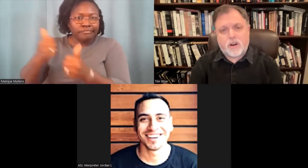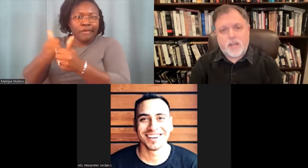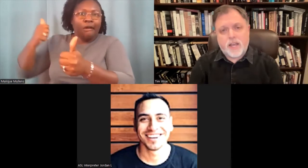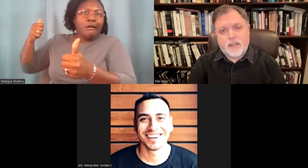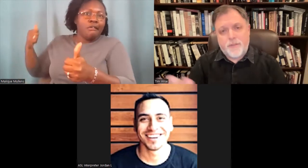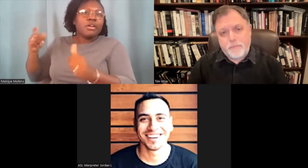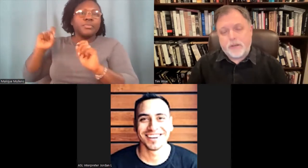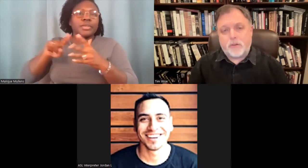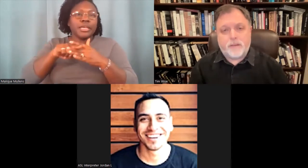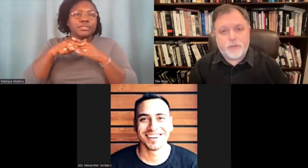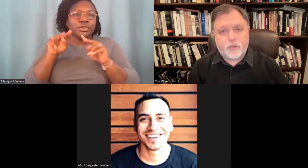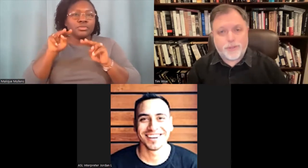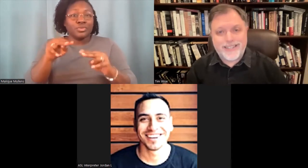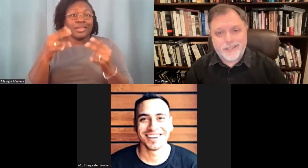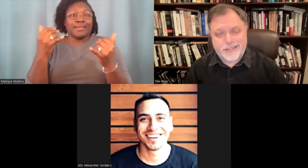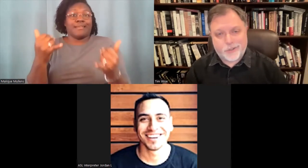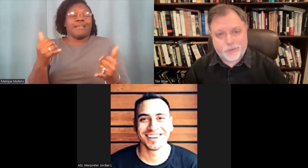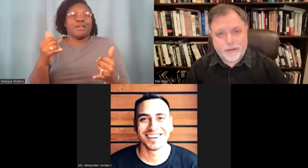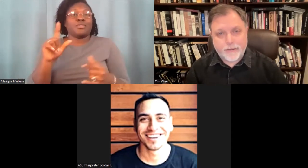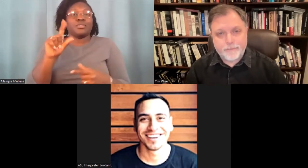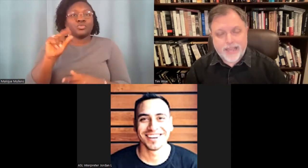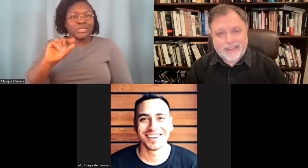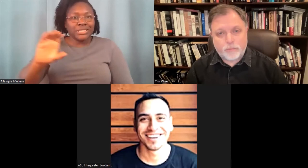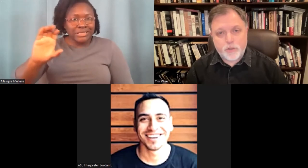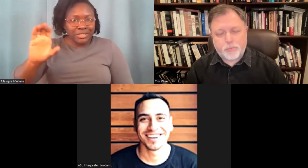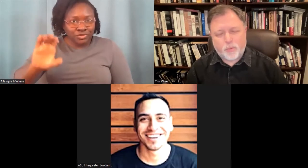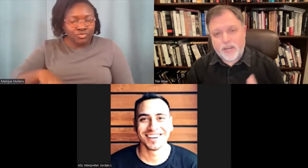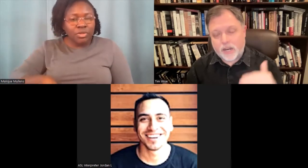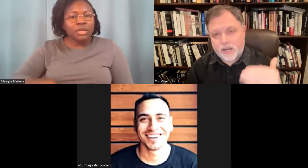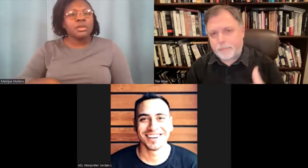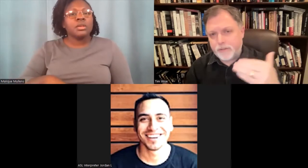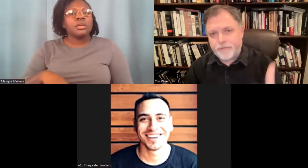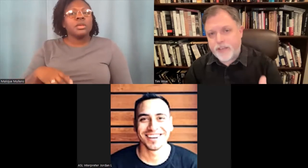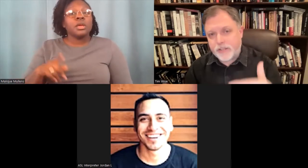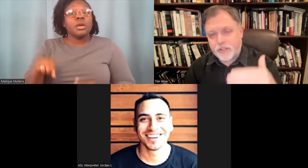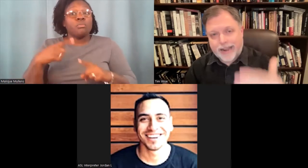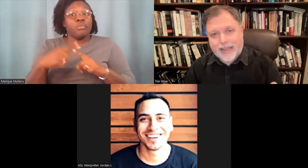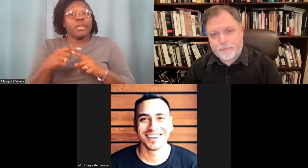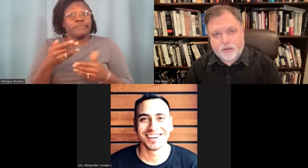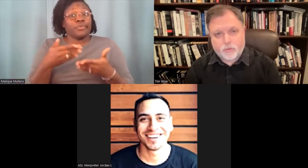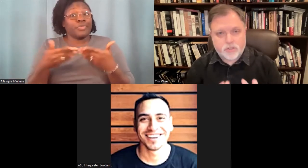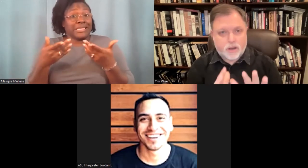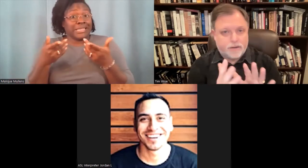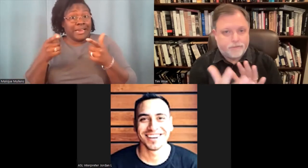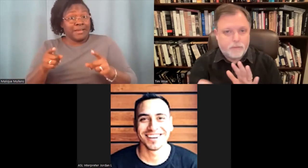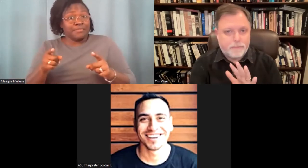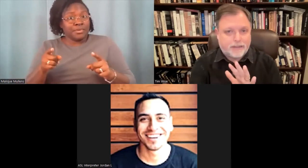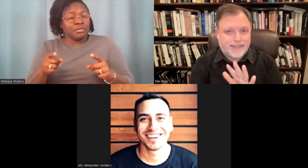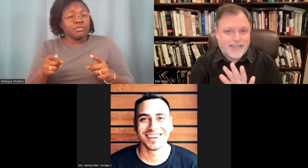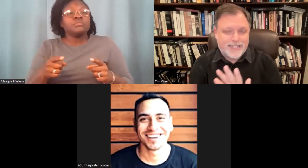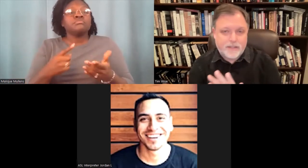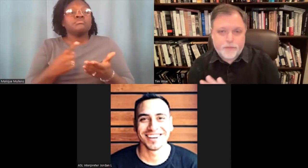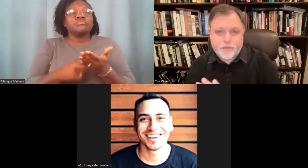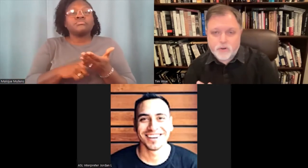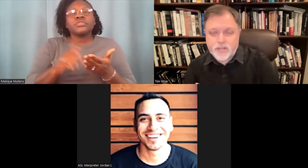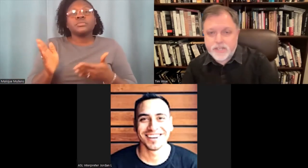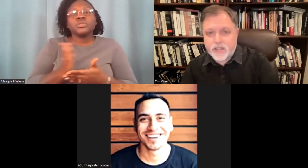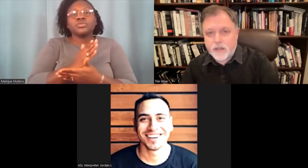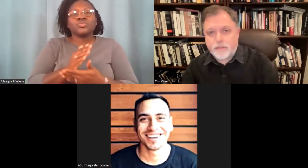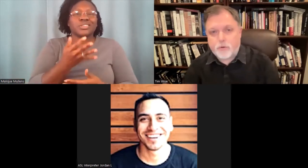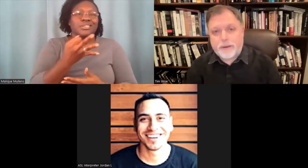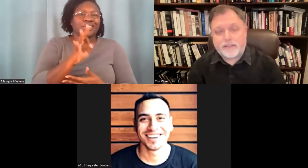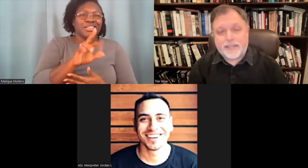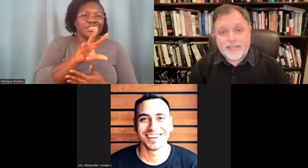just start in the middle of the 20th century, at which point a couple of things are happening. We're talking from about the